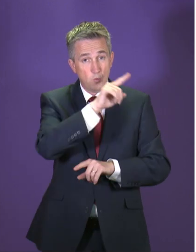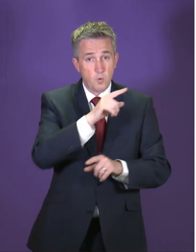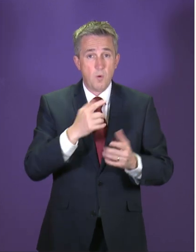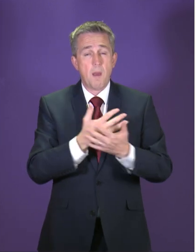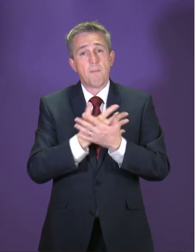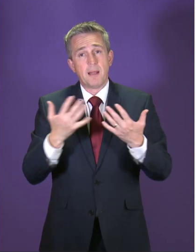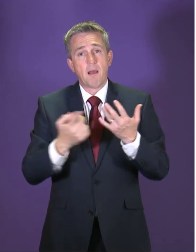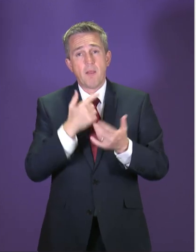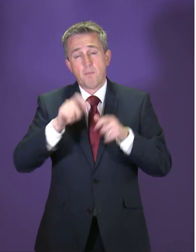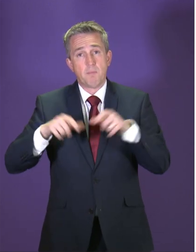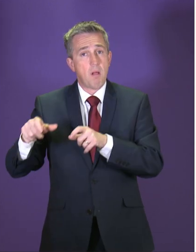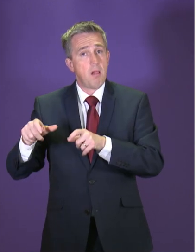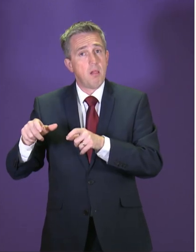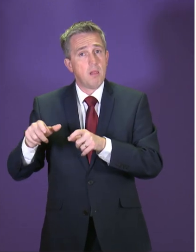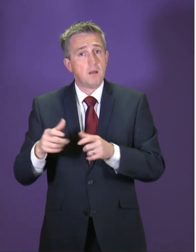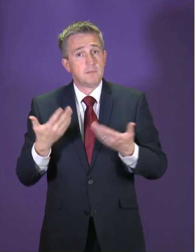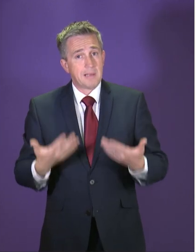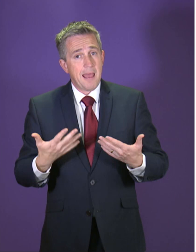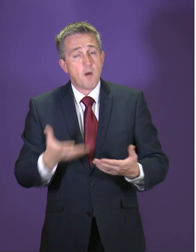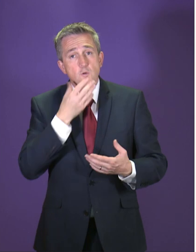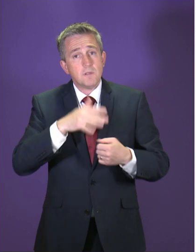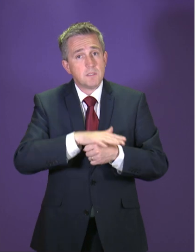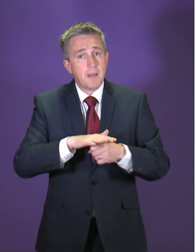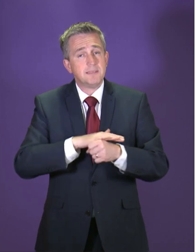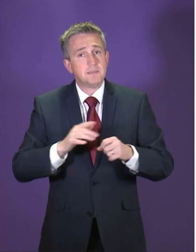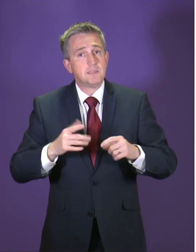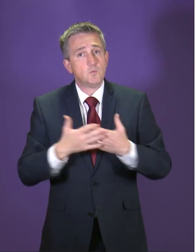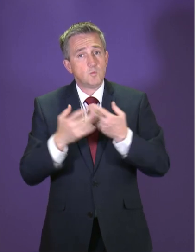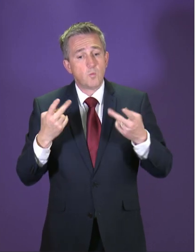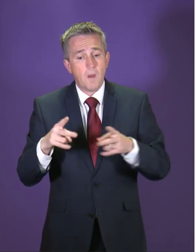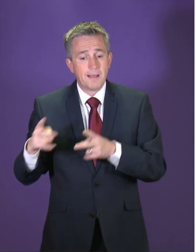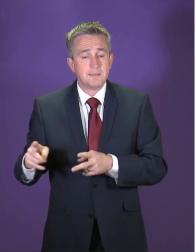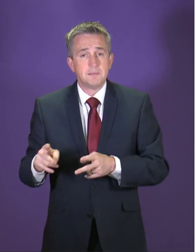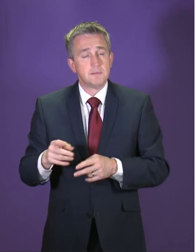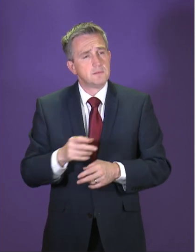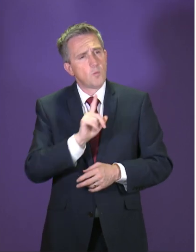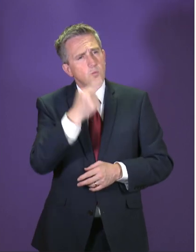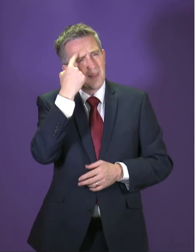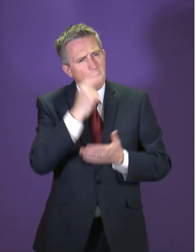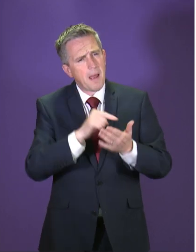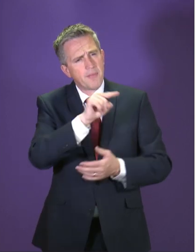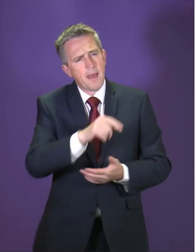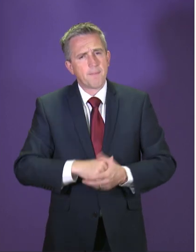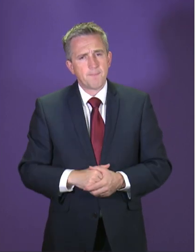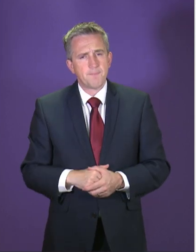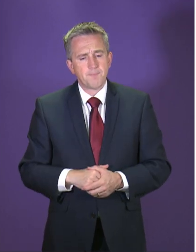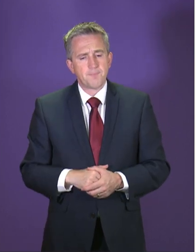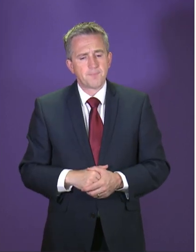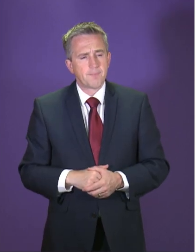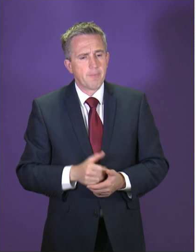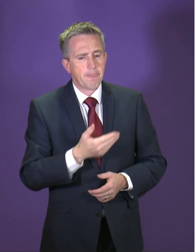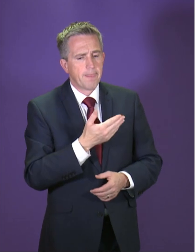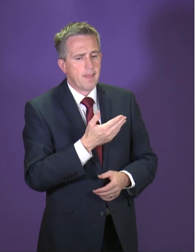to use the space in ways that weren't predicted before. Can you say something about that? Yes.